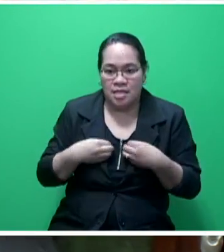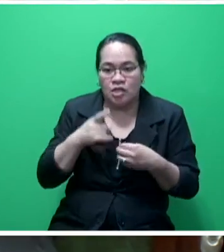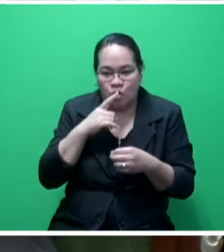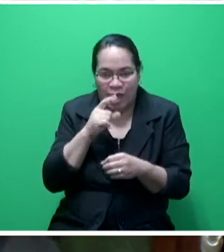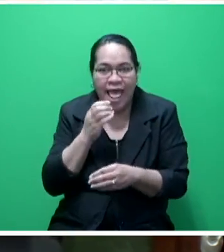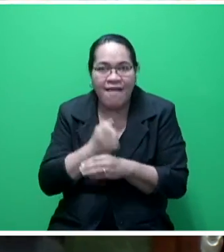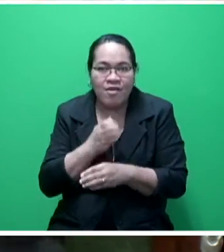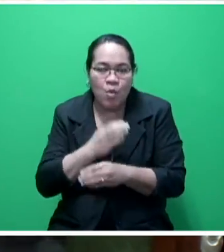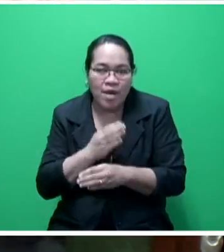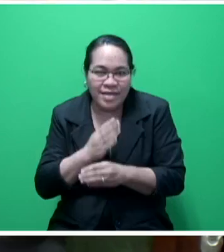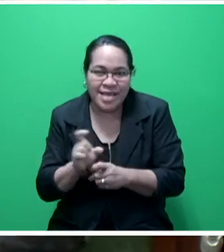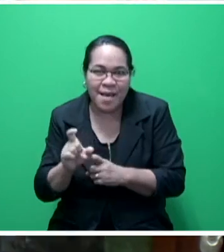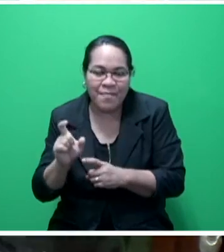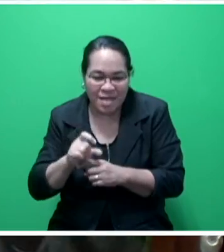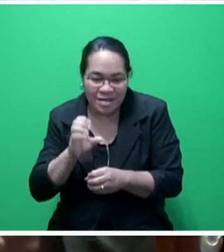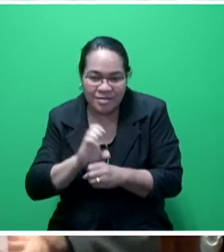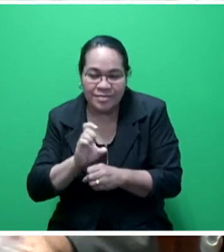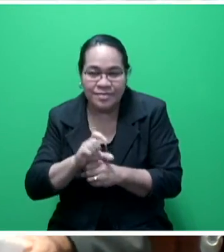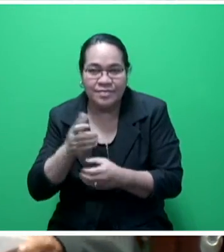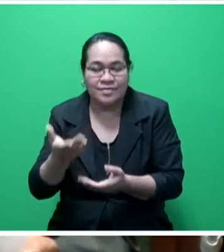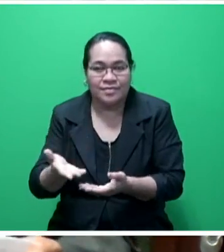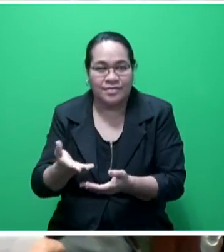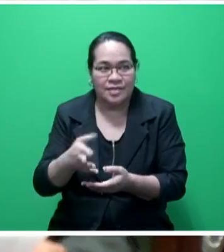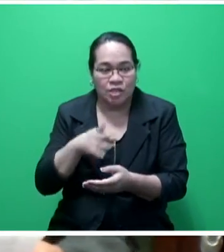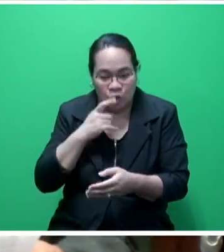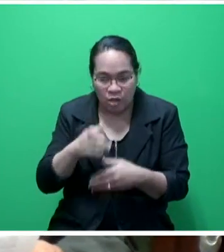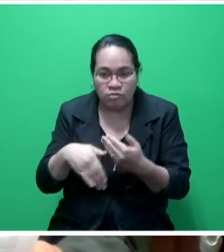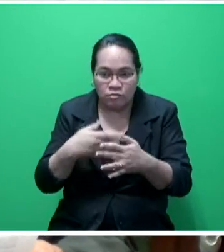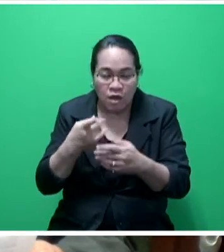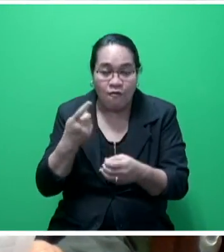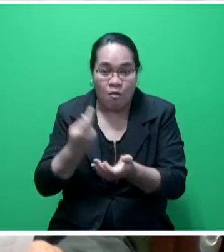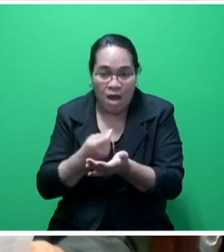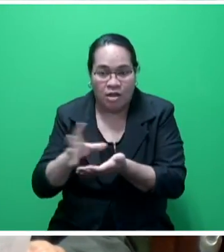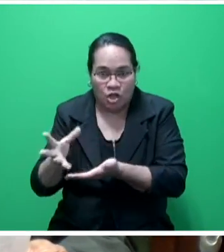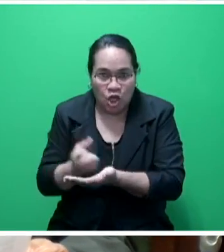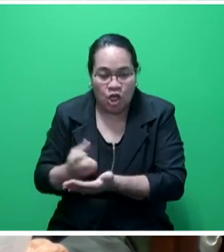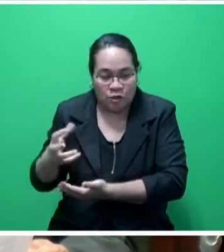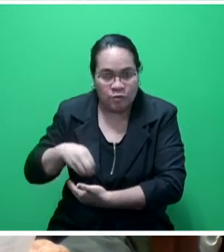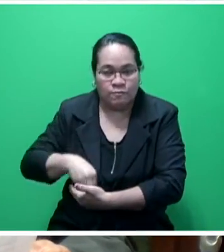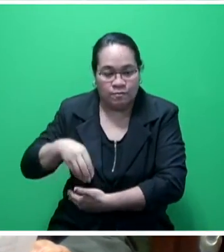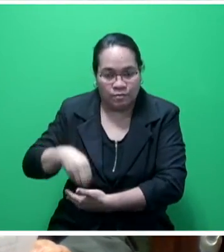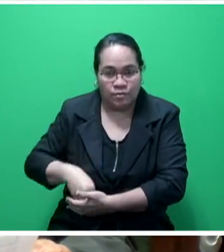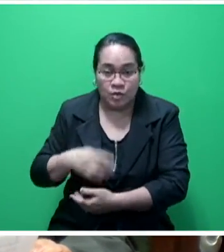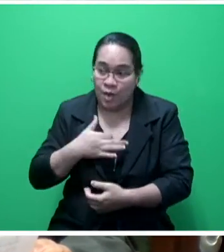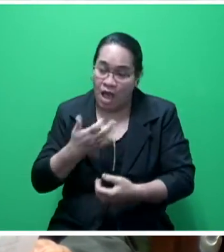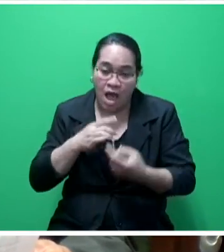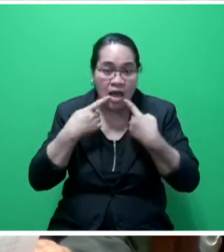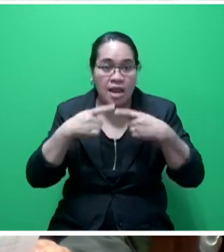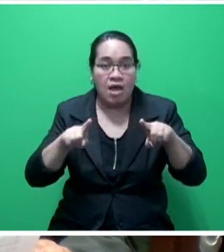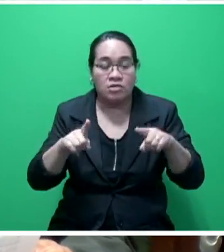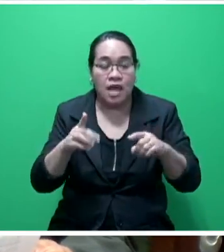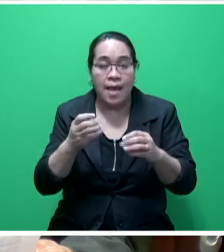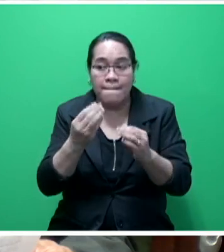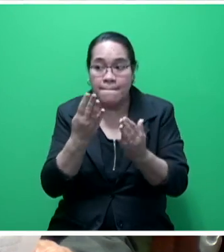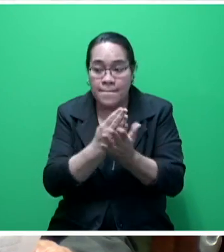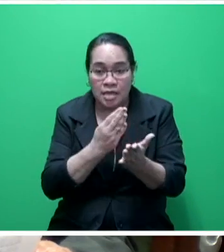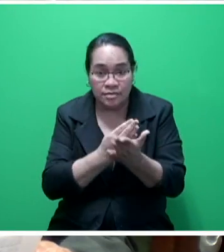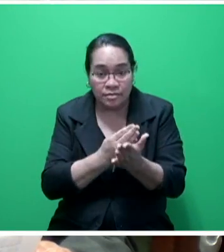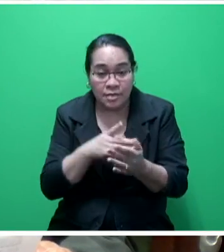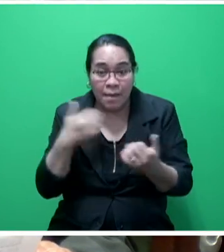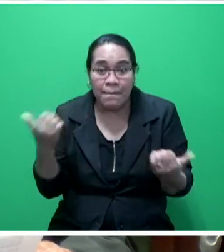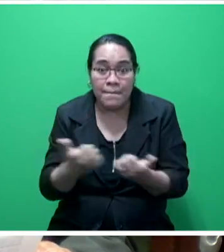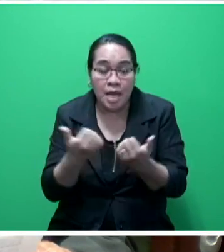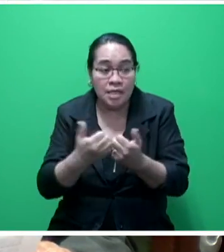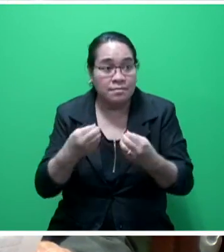capital, to continue to employ people and also to meet them with the cash flows. We also announced in the budget that a lot of these